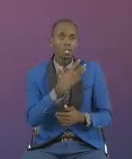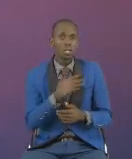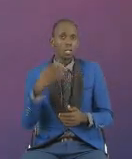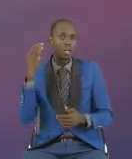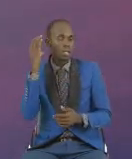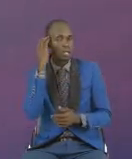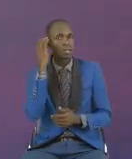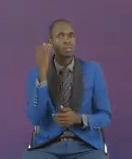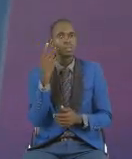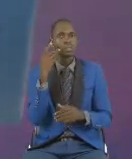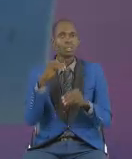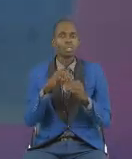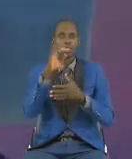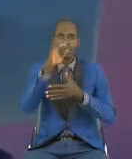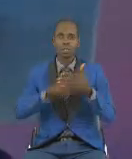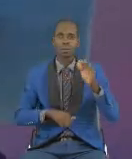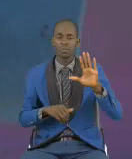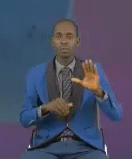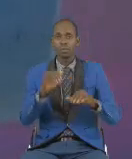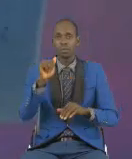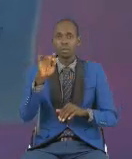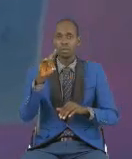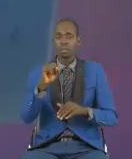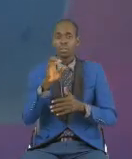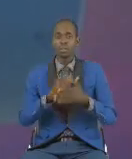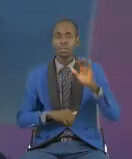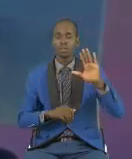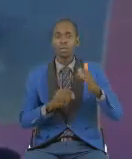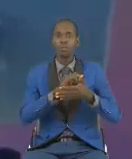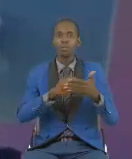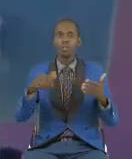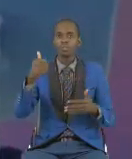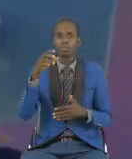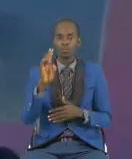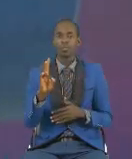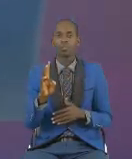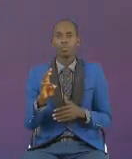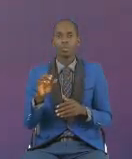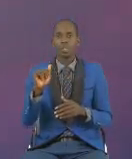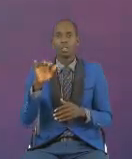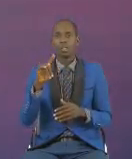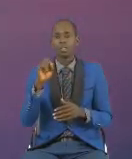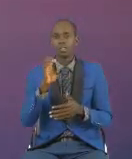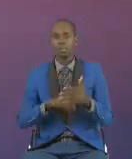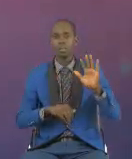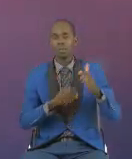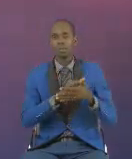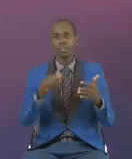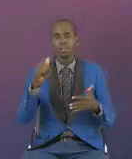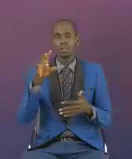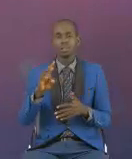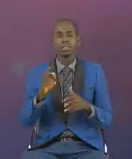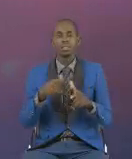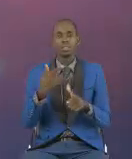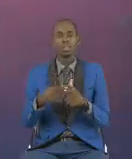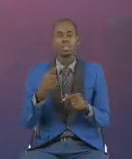at chapter 5, verse 17 of the Acts of the Apostles. Then the high priest rose